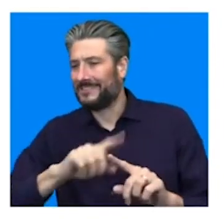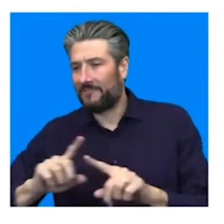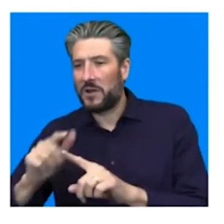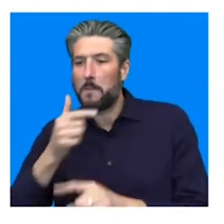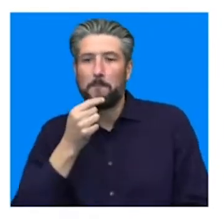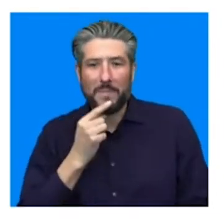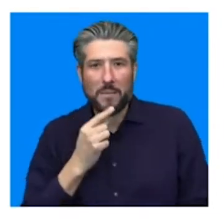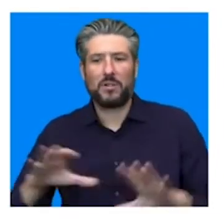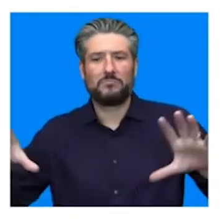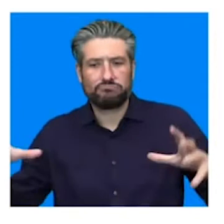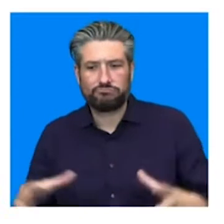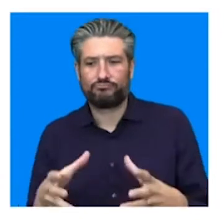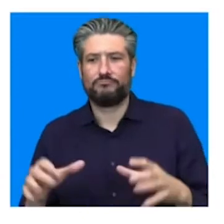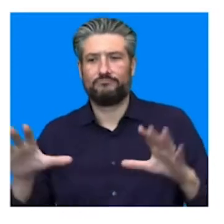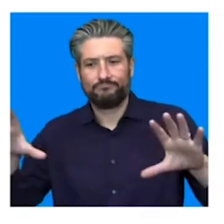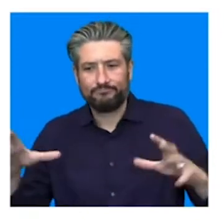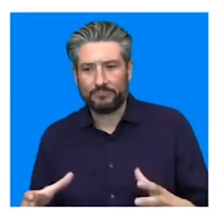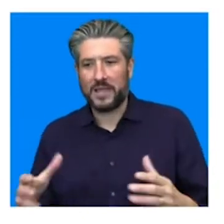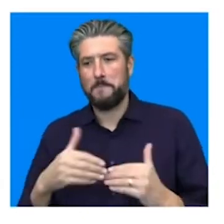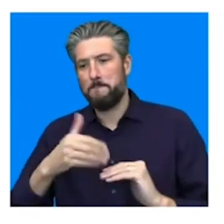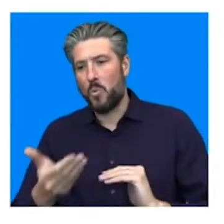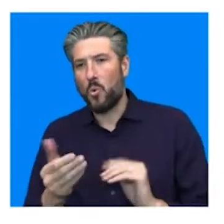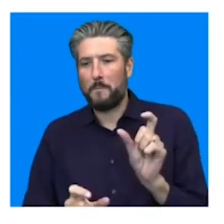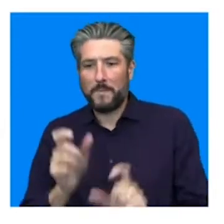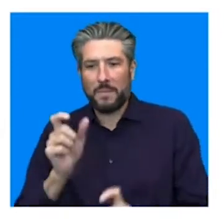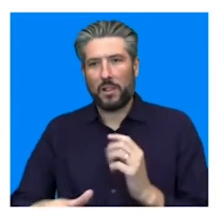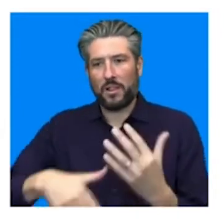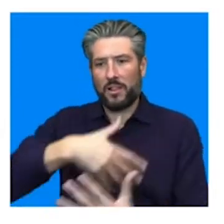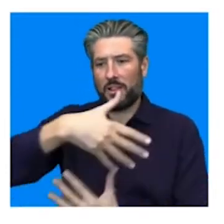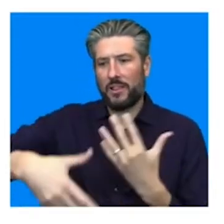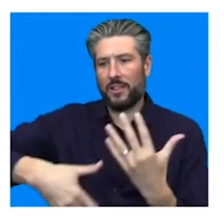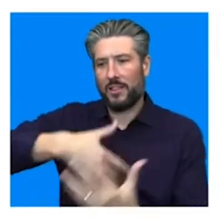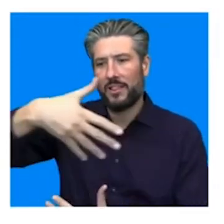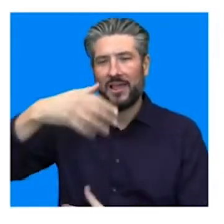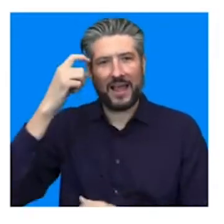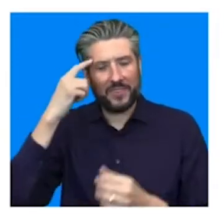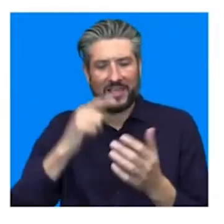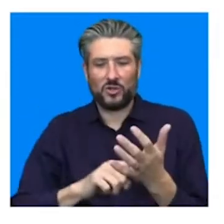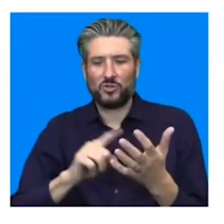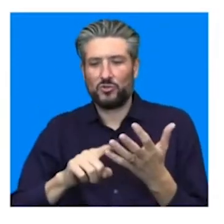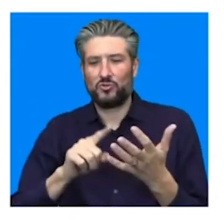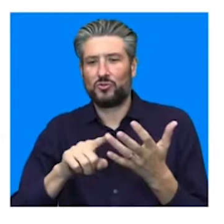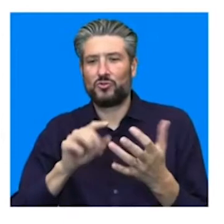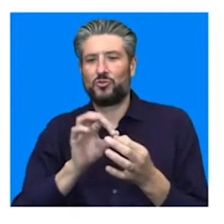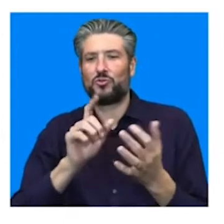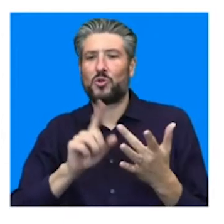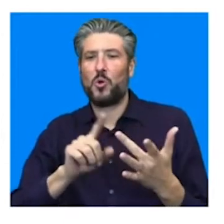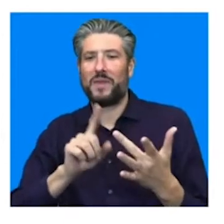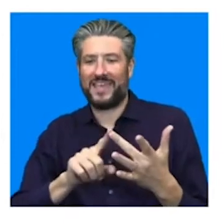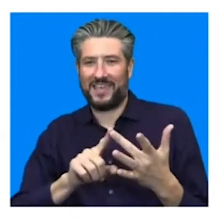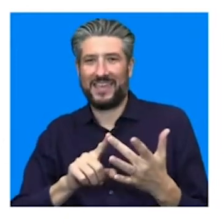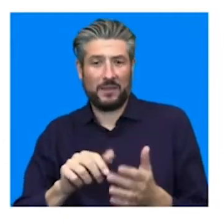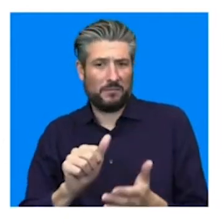spending more time with other humans because of the support of technology. Whereas with Toby, it's kind of humans having the basic right of communication with other humans by